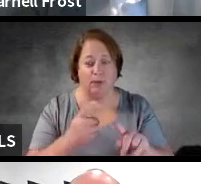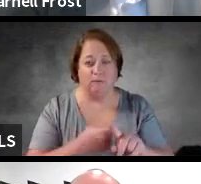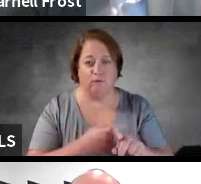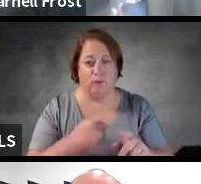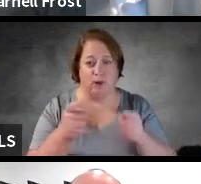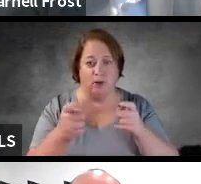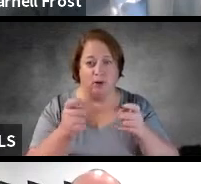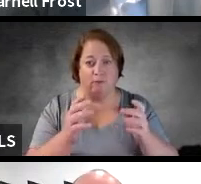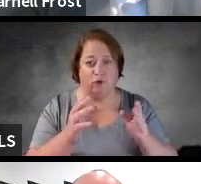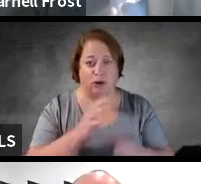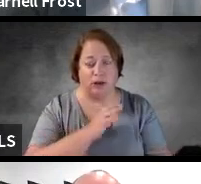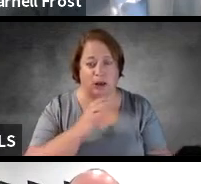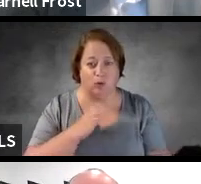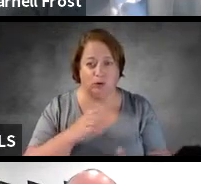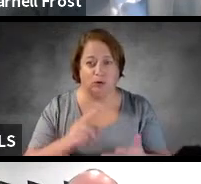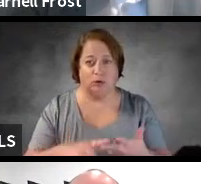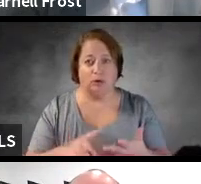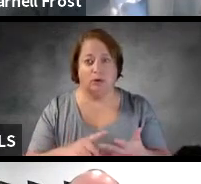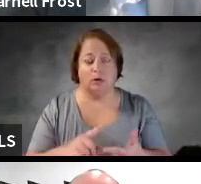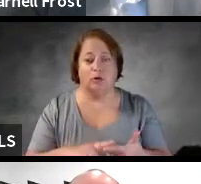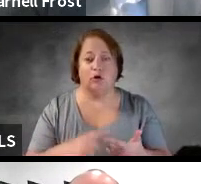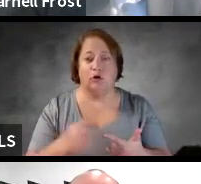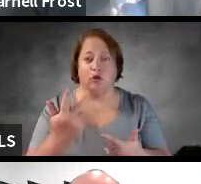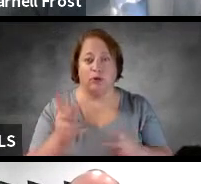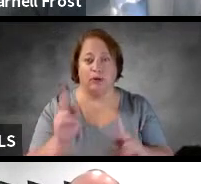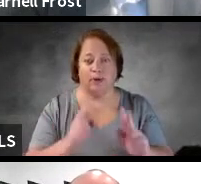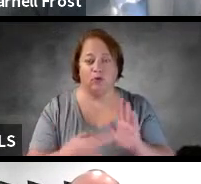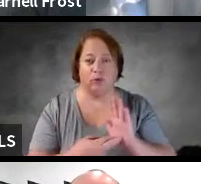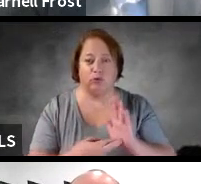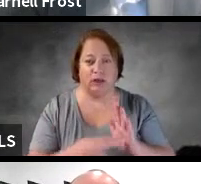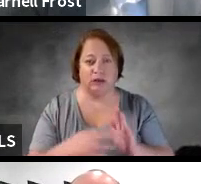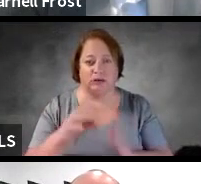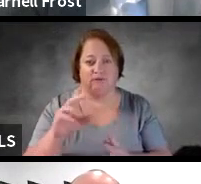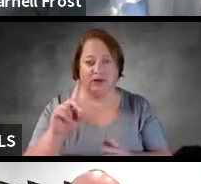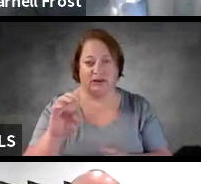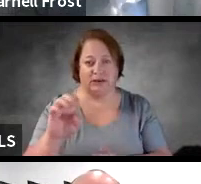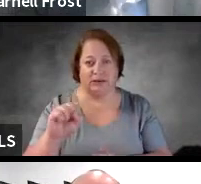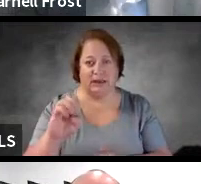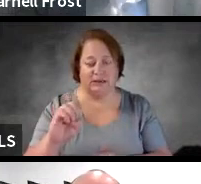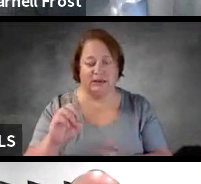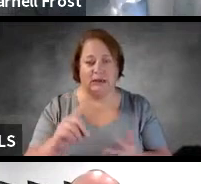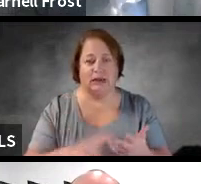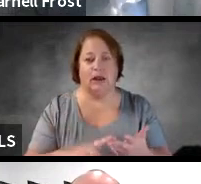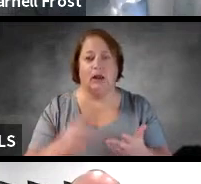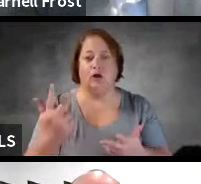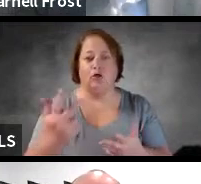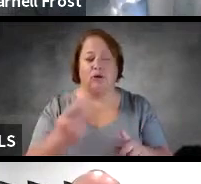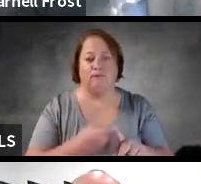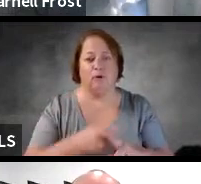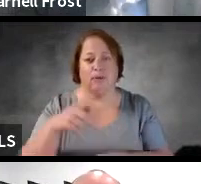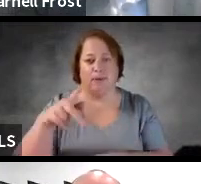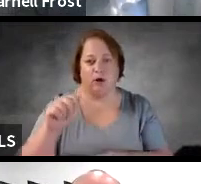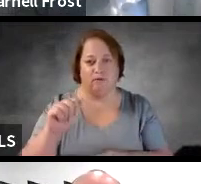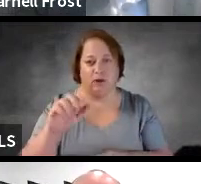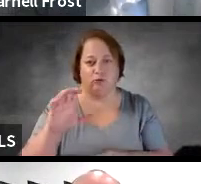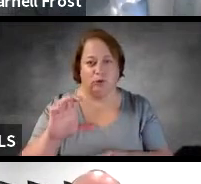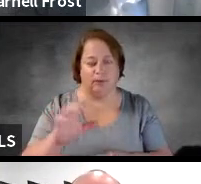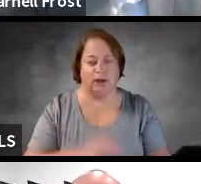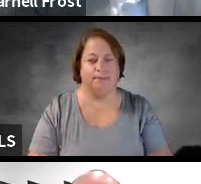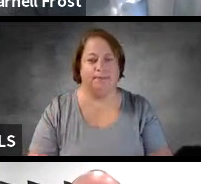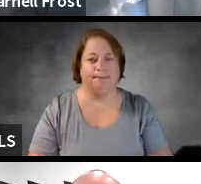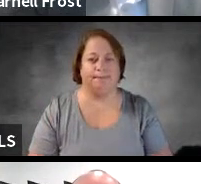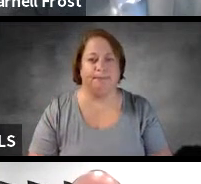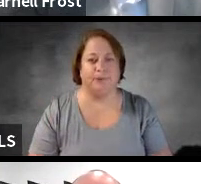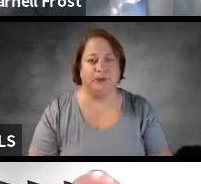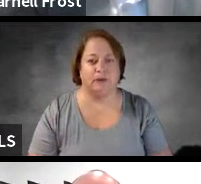council, three people that are representatives of DESE, and three that come from the Parent Advisory Committee. So